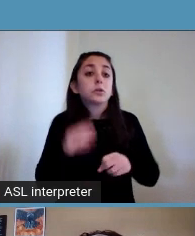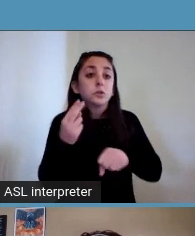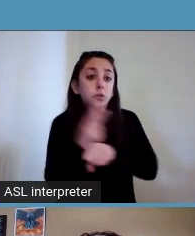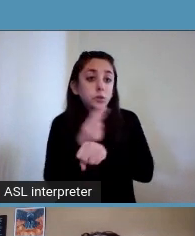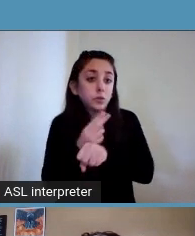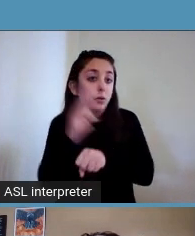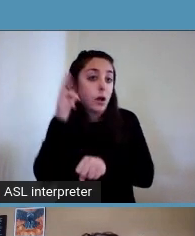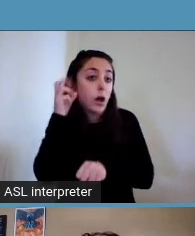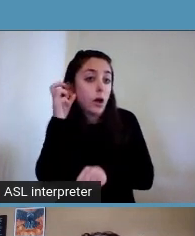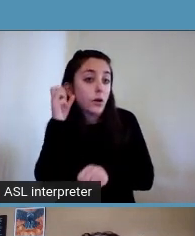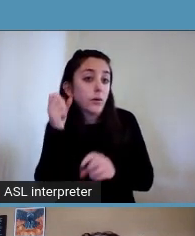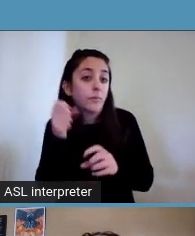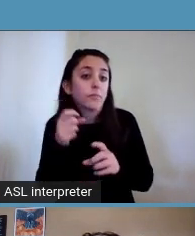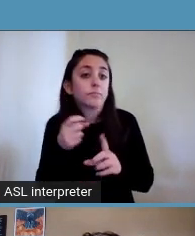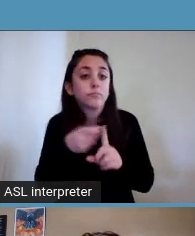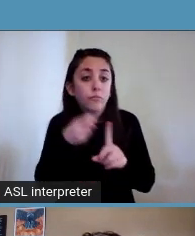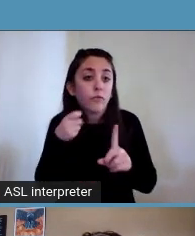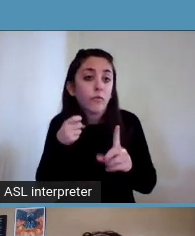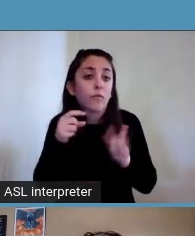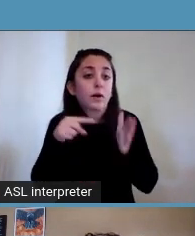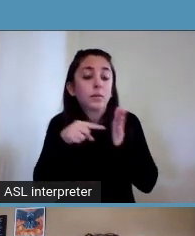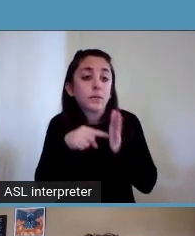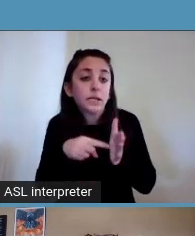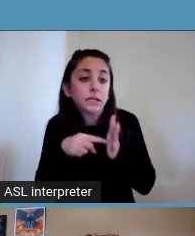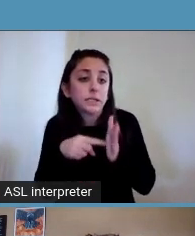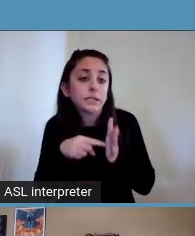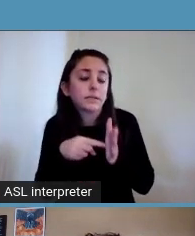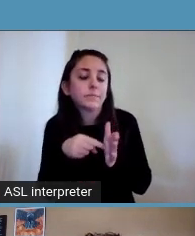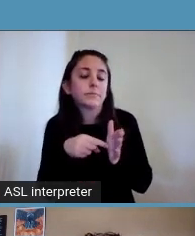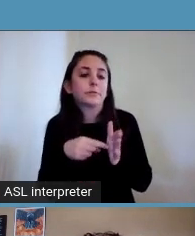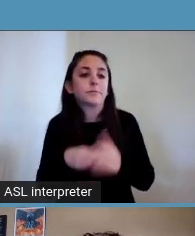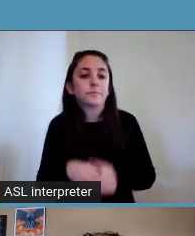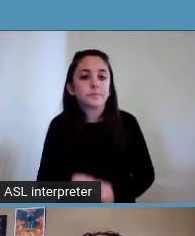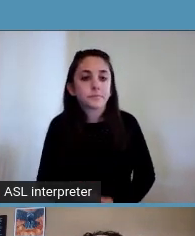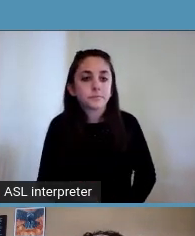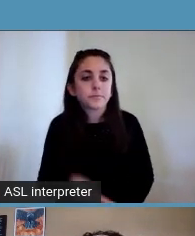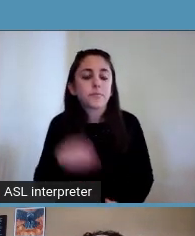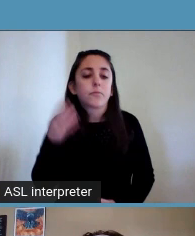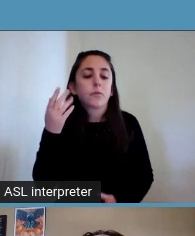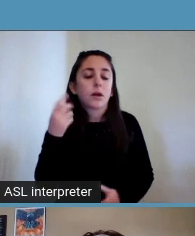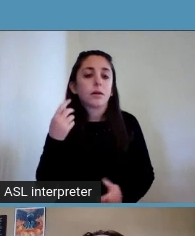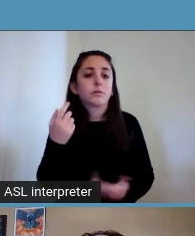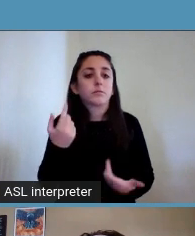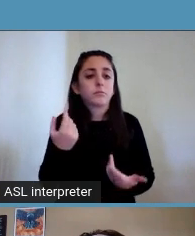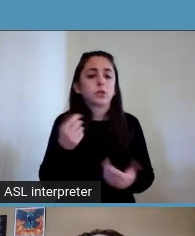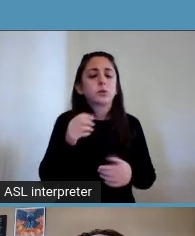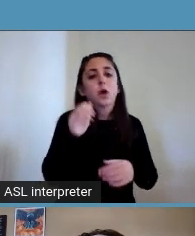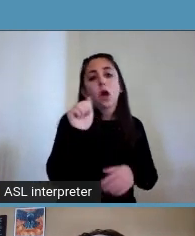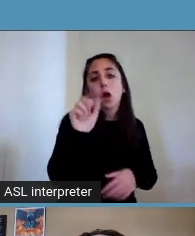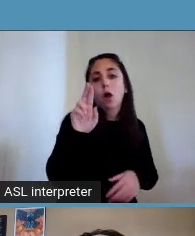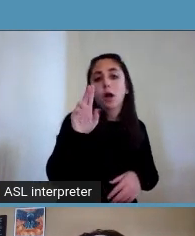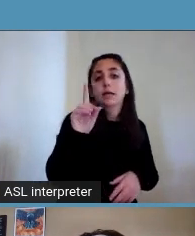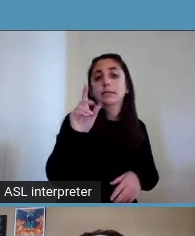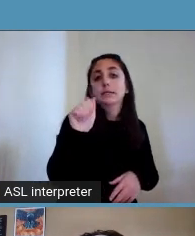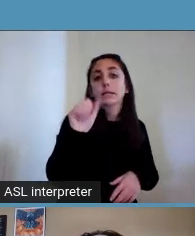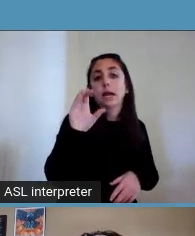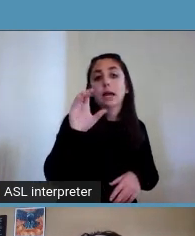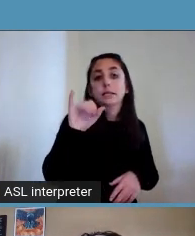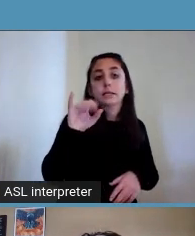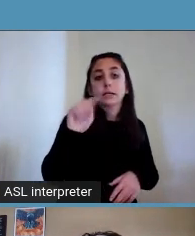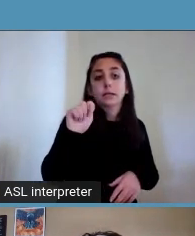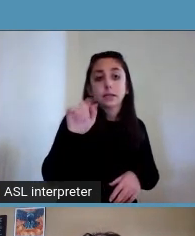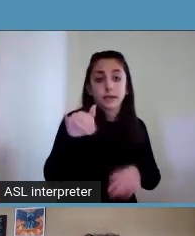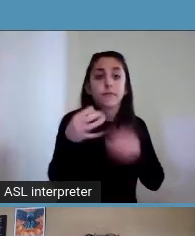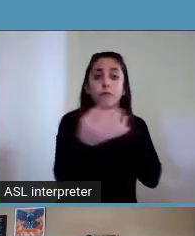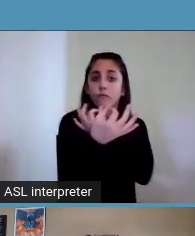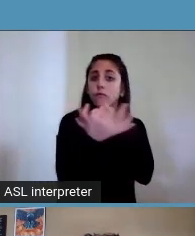exhibit, the Mysteries of the Night exhibit that I was building at the time. And I used Audacity, a free audio editor, to